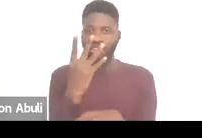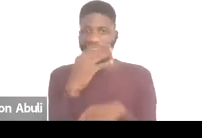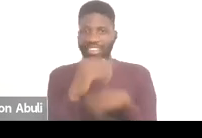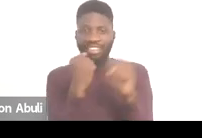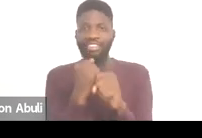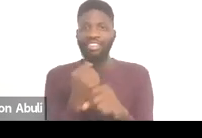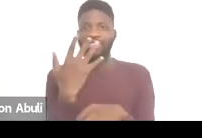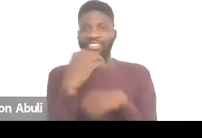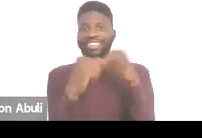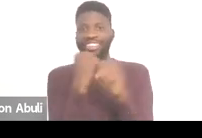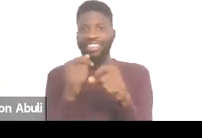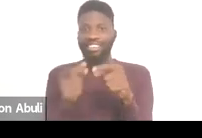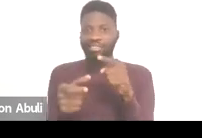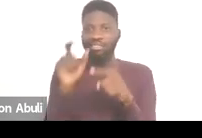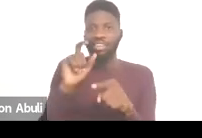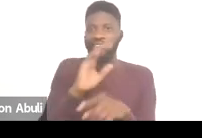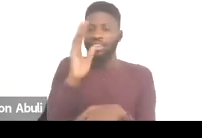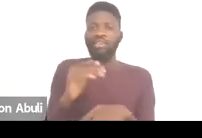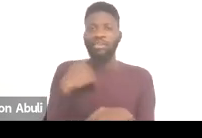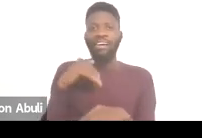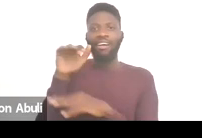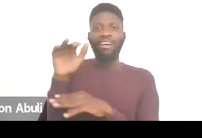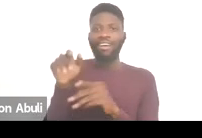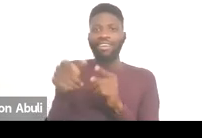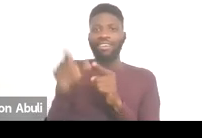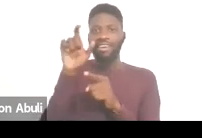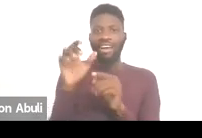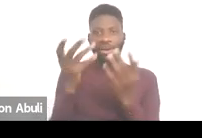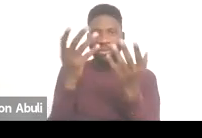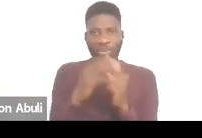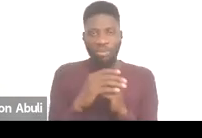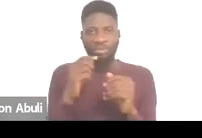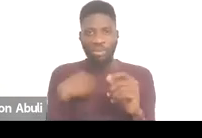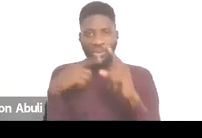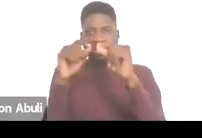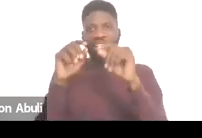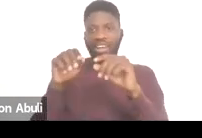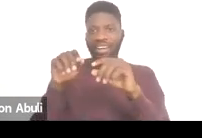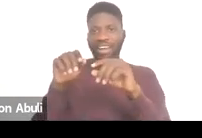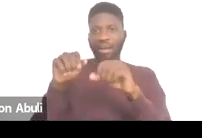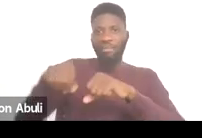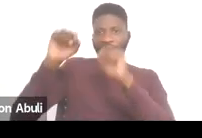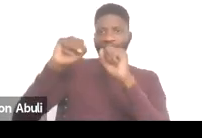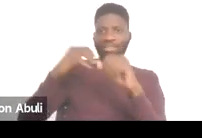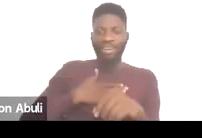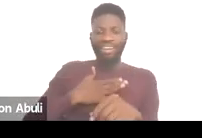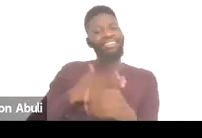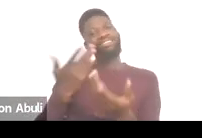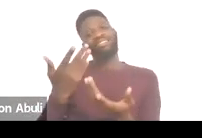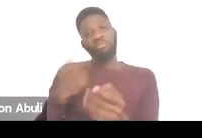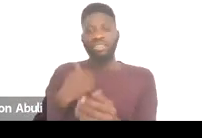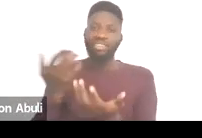gotten a raise. How do I ask for that raise? How do I tell my manager I need more